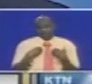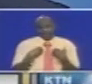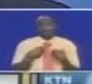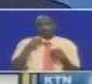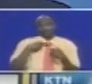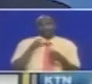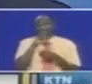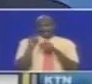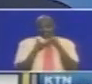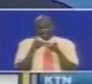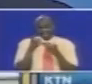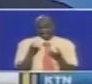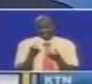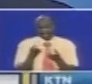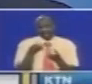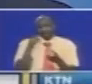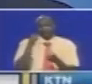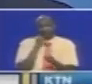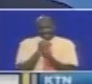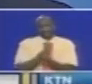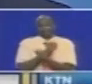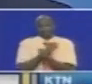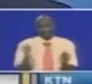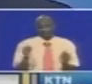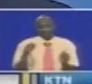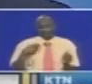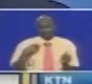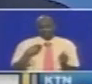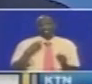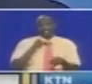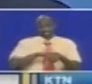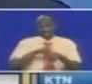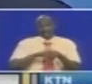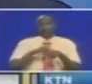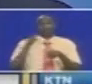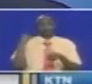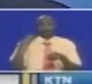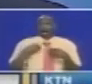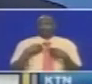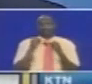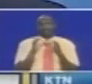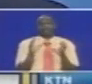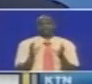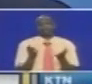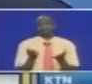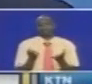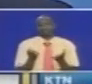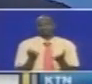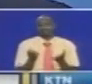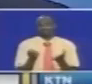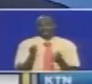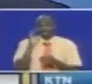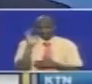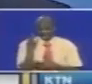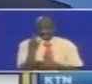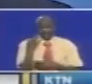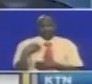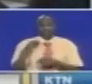tested, and that was not done properly because of the time constraints. Thirdly, I think the issue